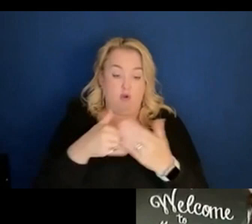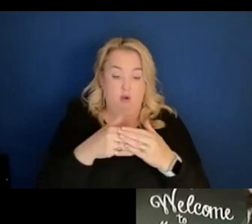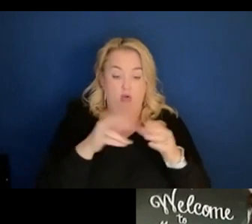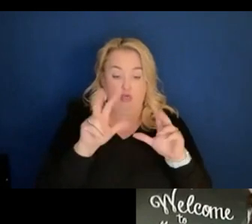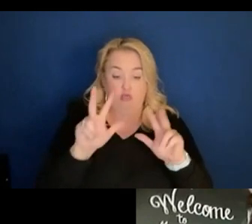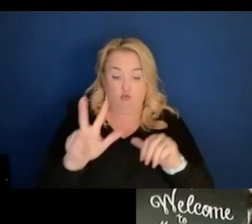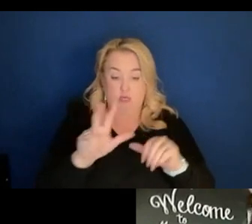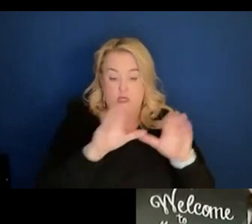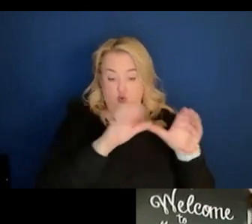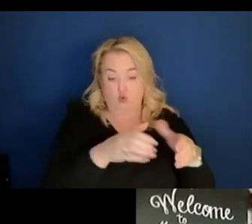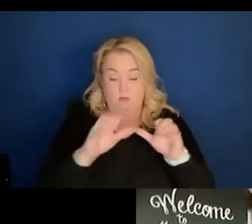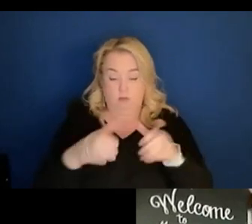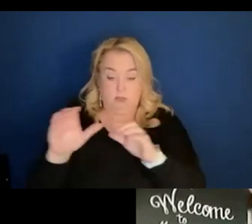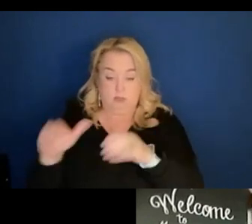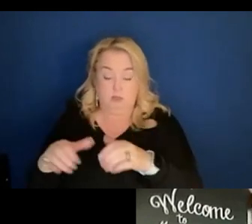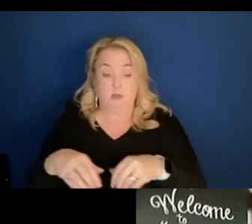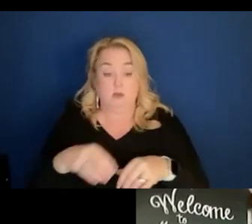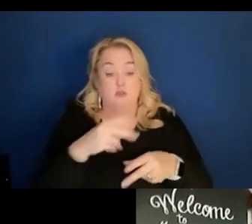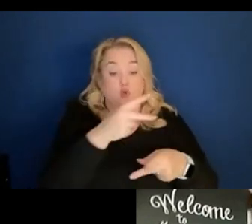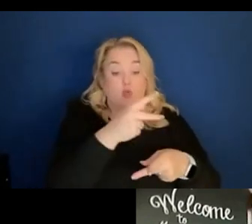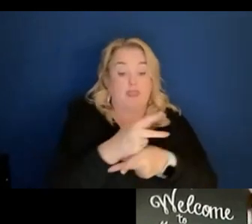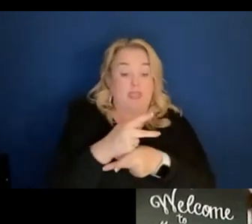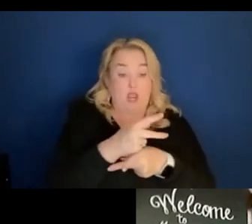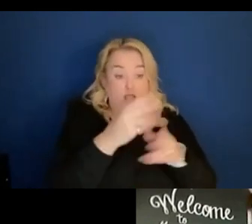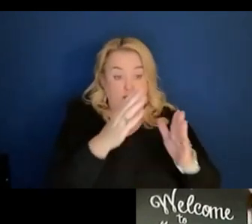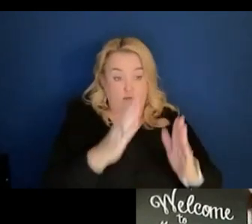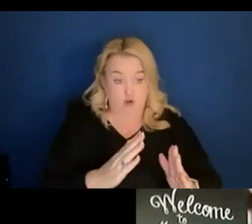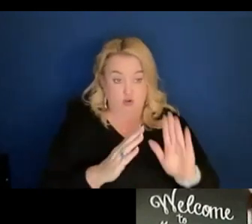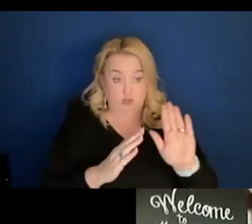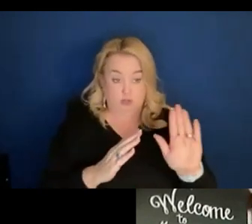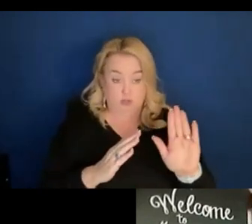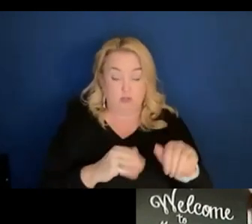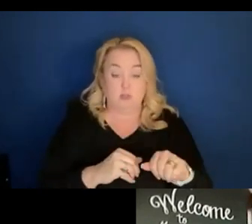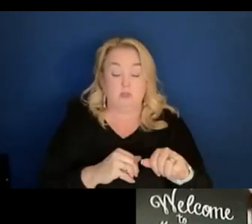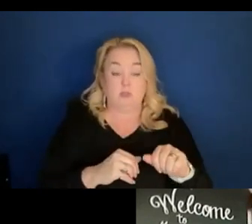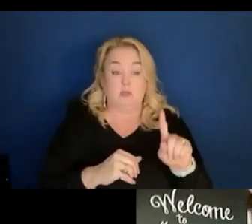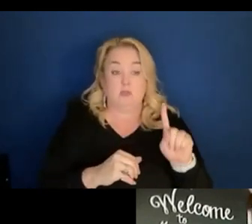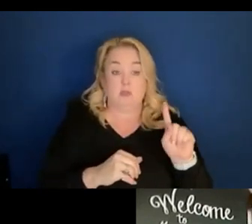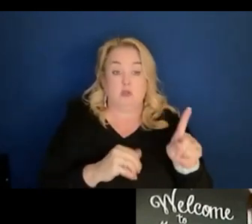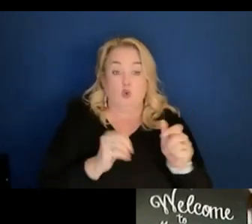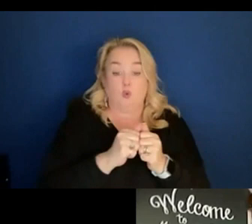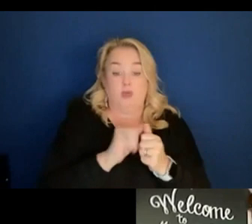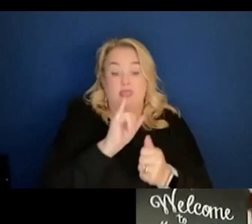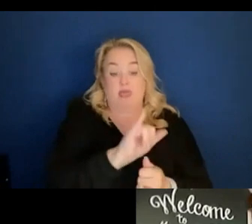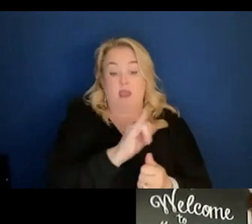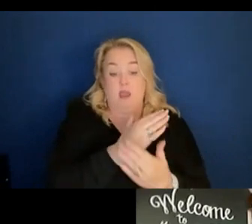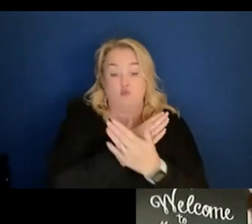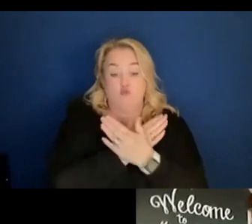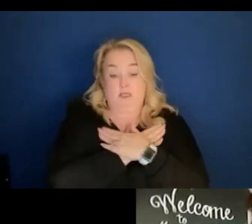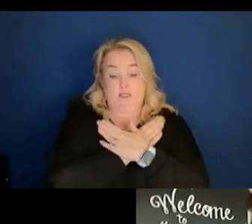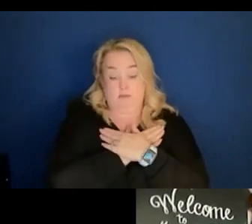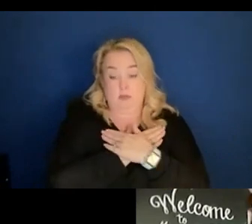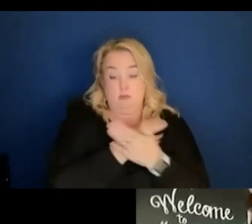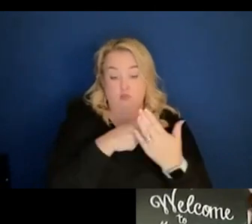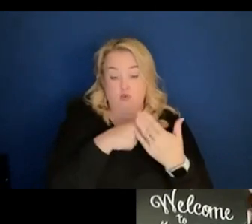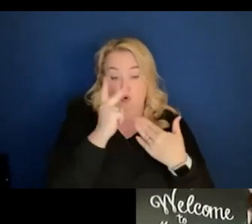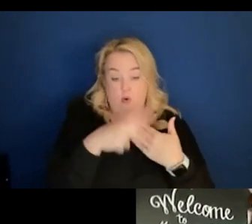So starting with the caregivers, you know, for caregivers with this respite program, they